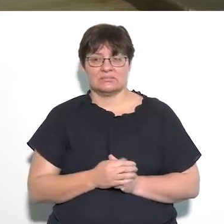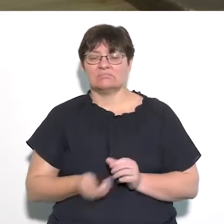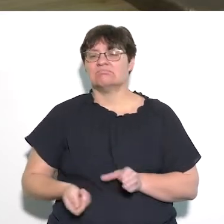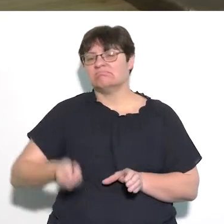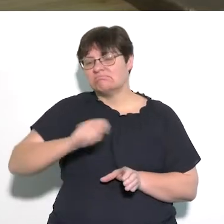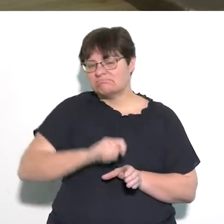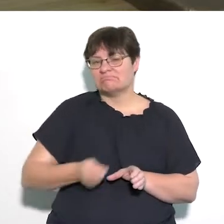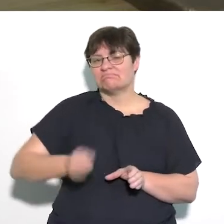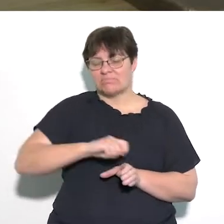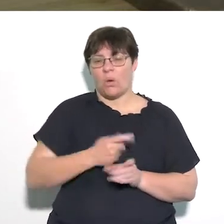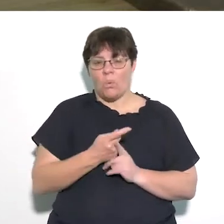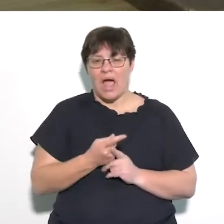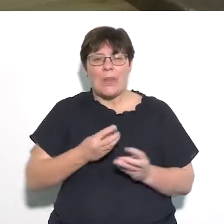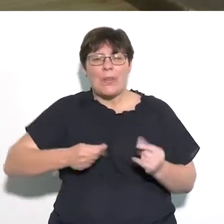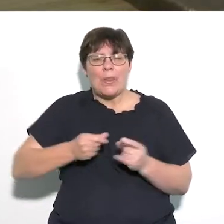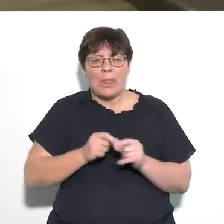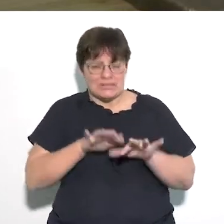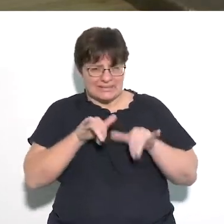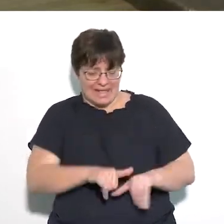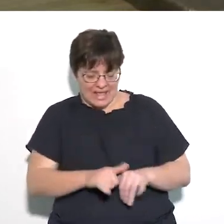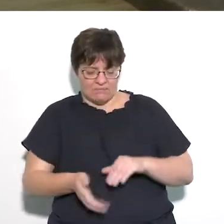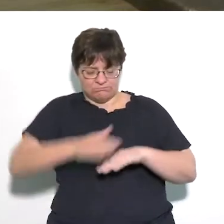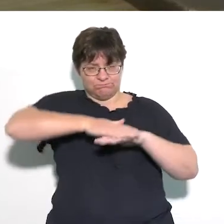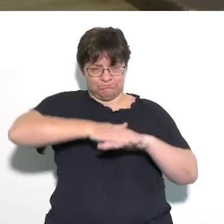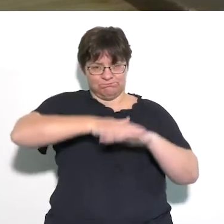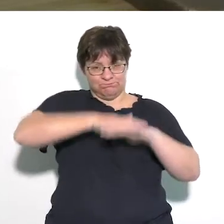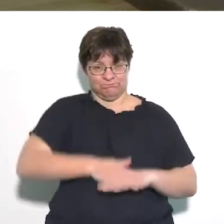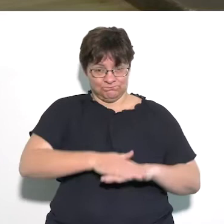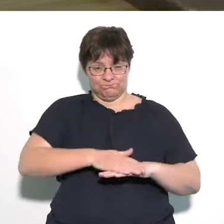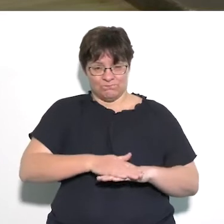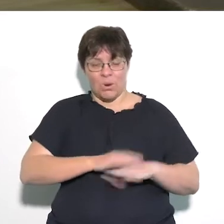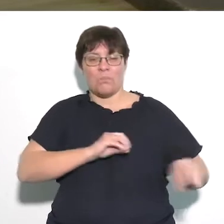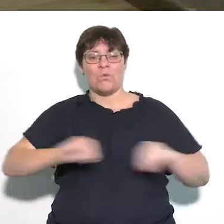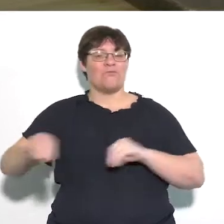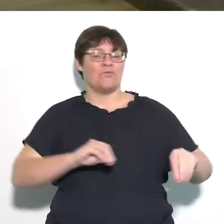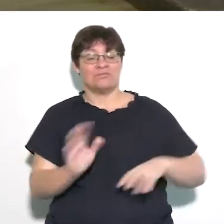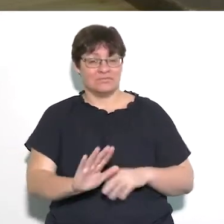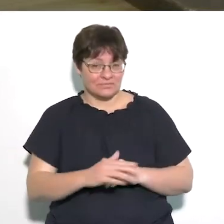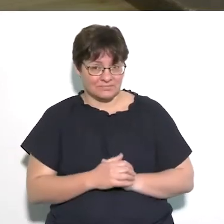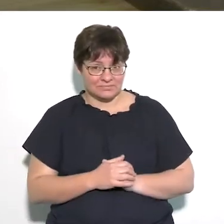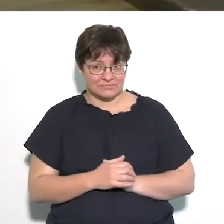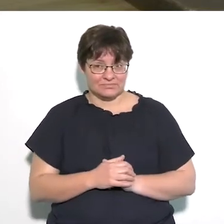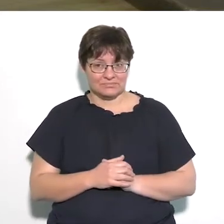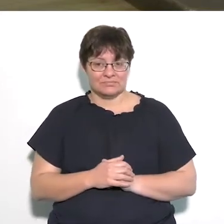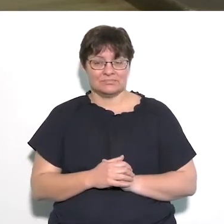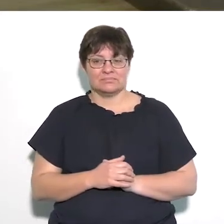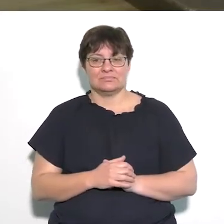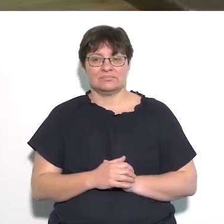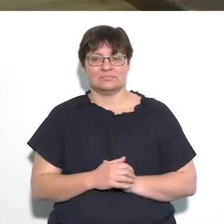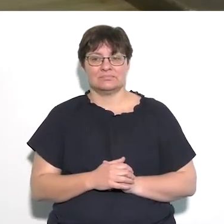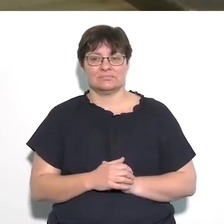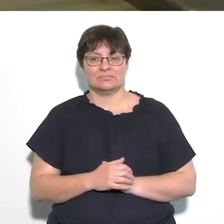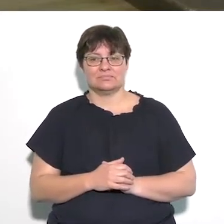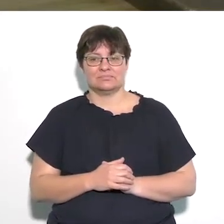That holds the fine sand in place and stops it from moving all over the bottle when the water comes in.